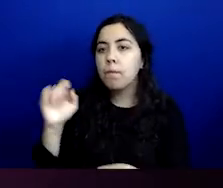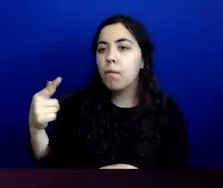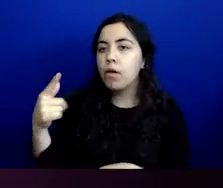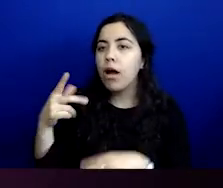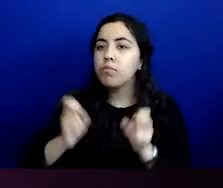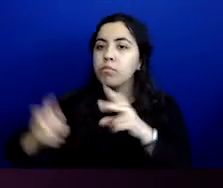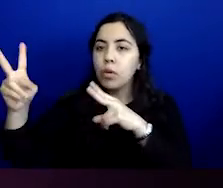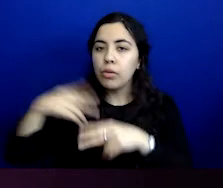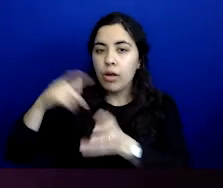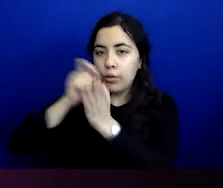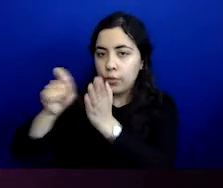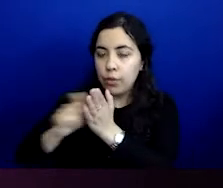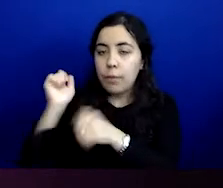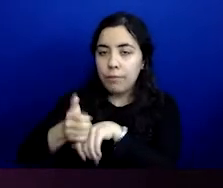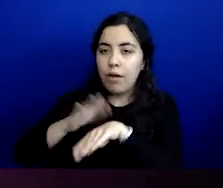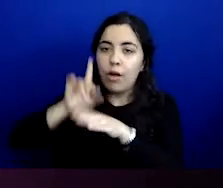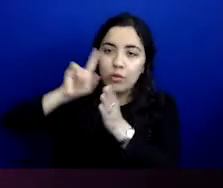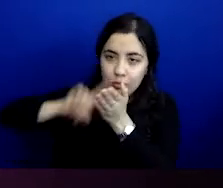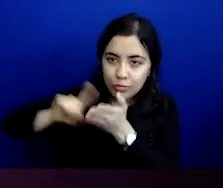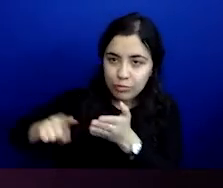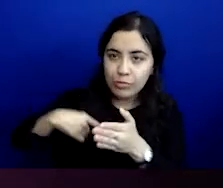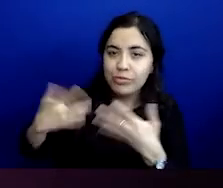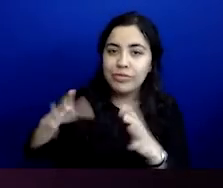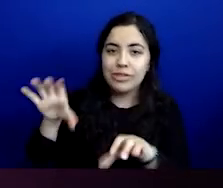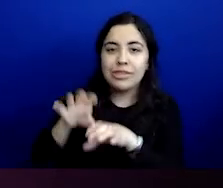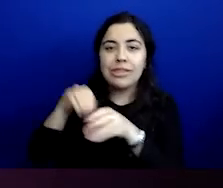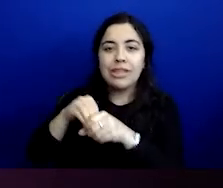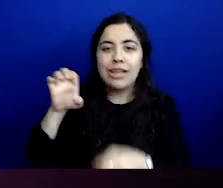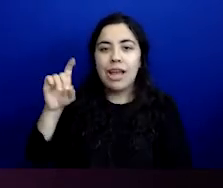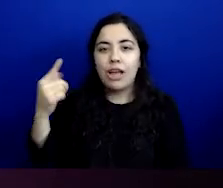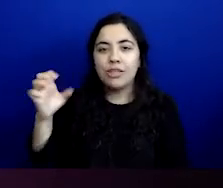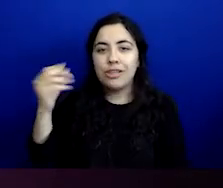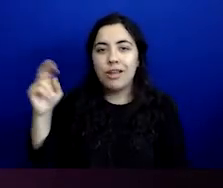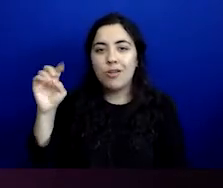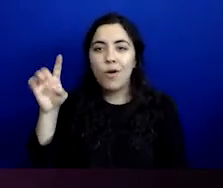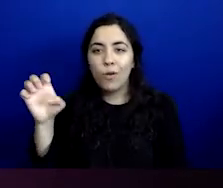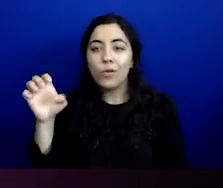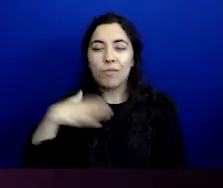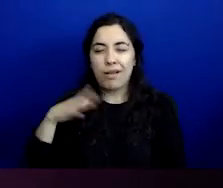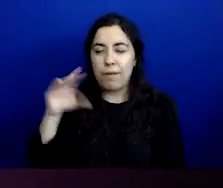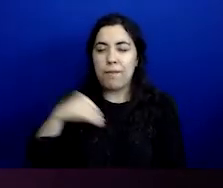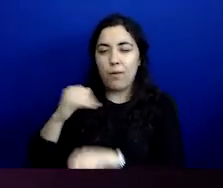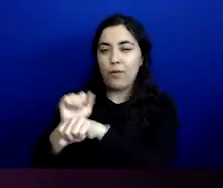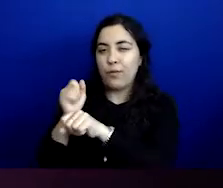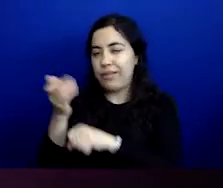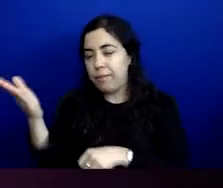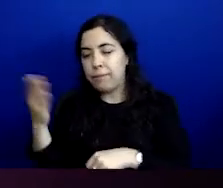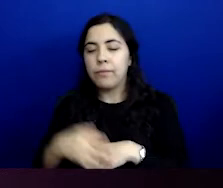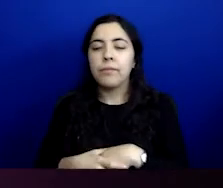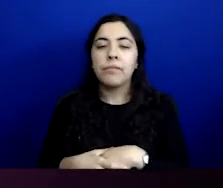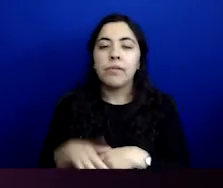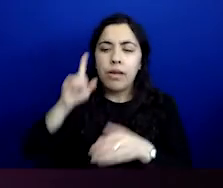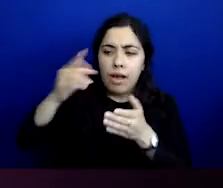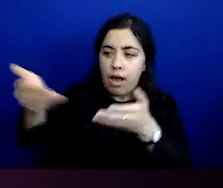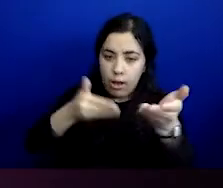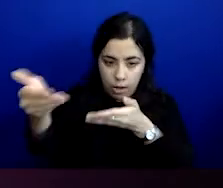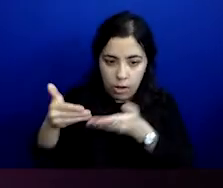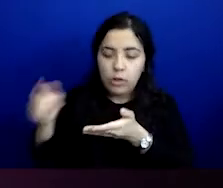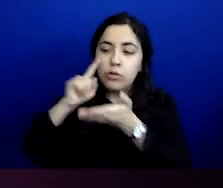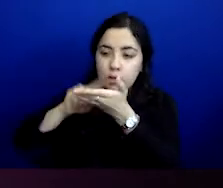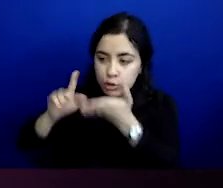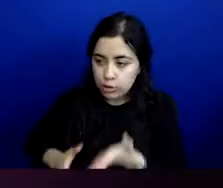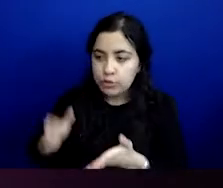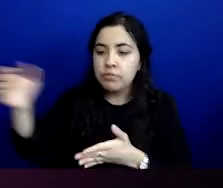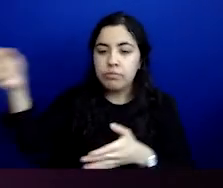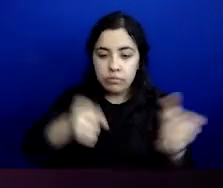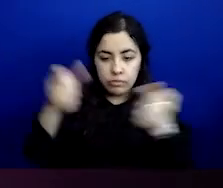wrote that was based on research that we did at Edge and Node at the company that I work with. We hired researchers that were there before I got